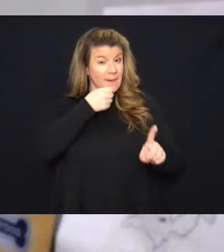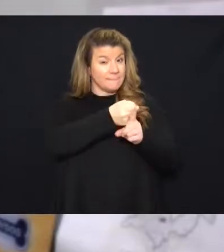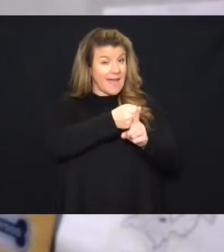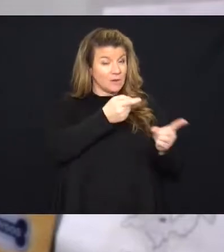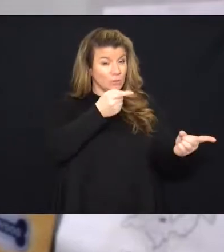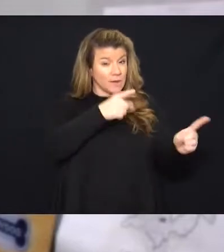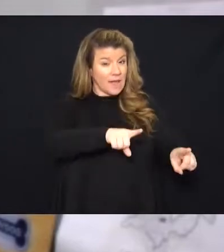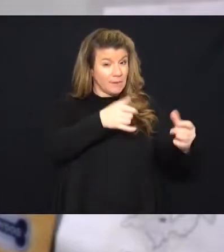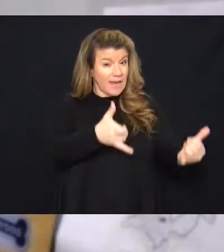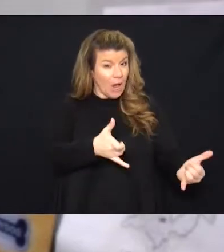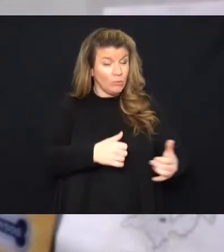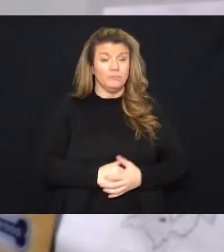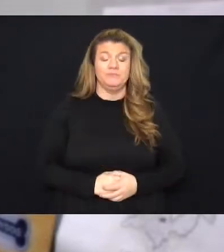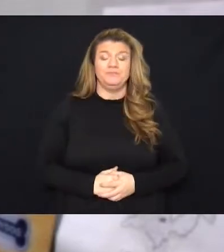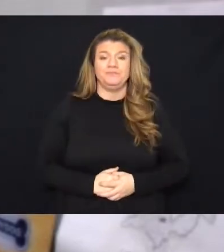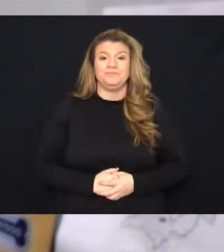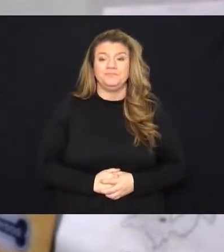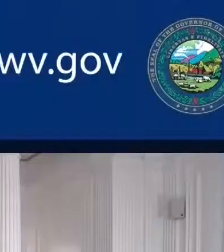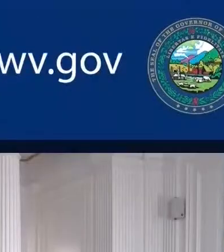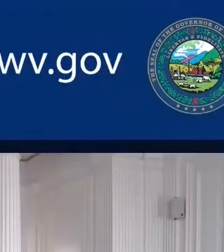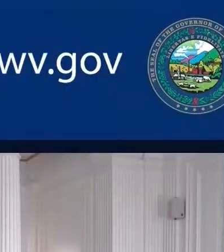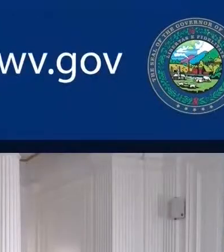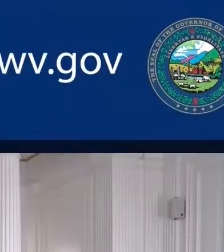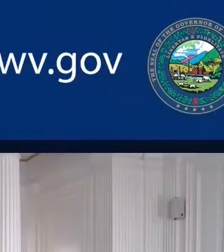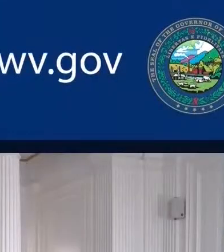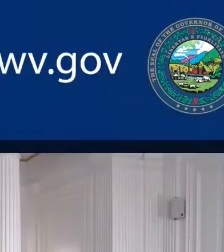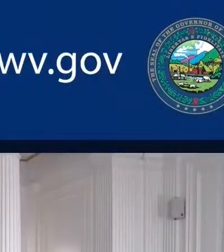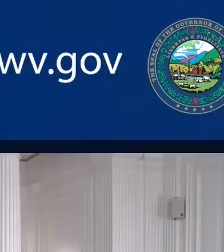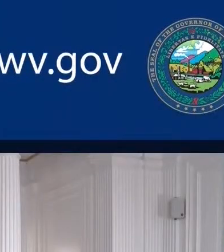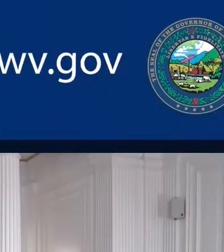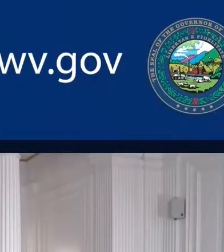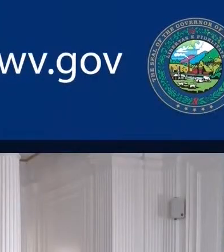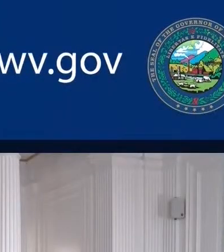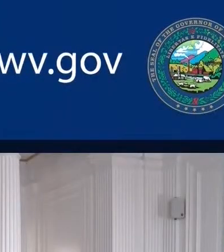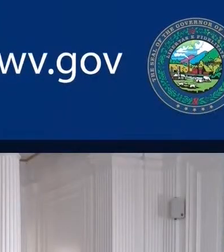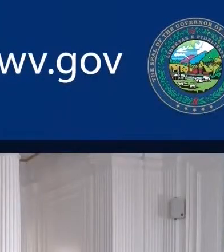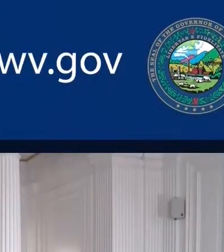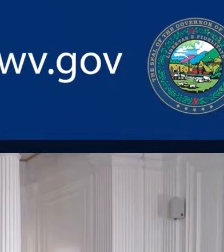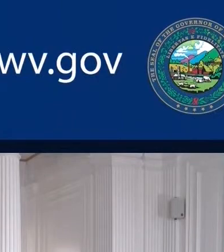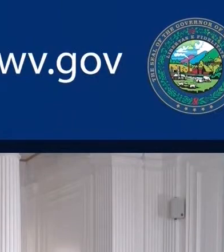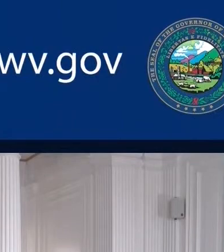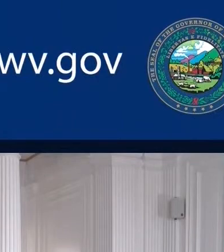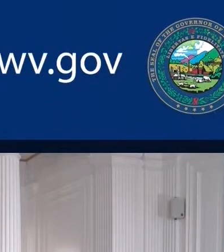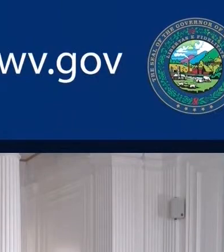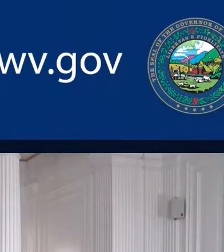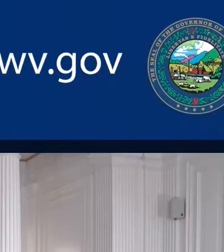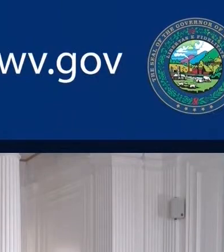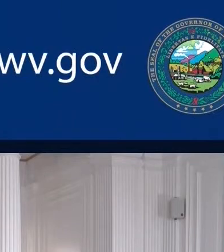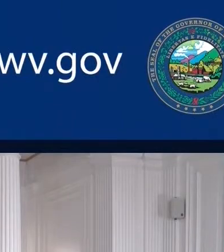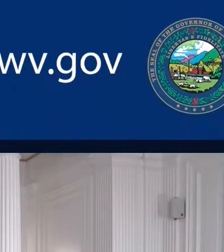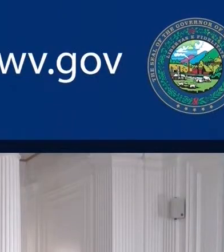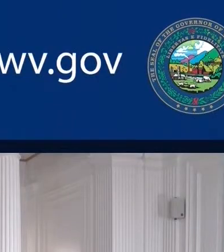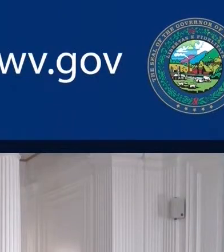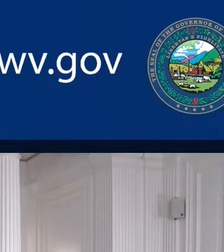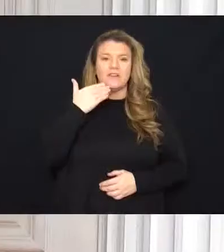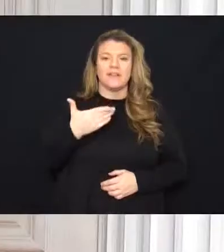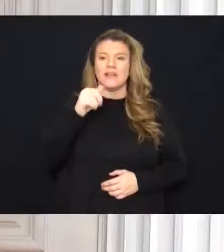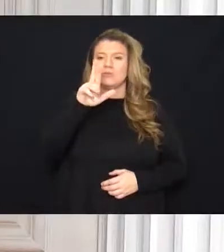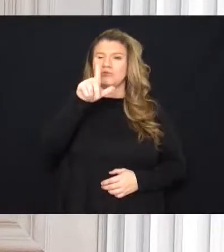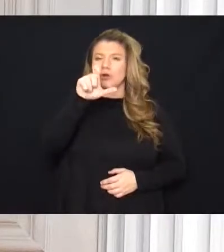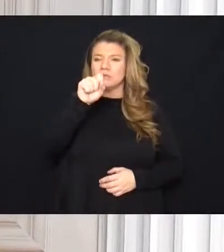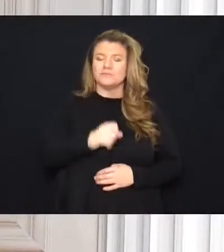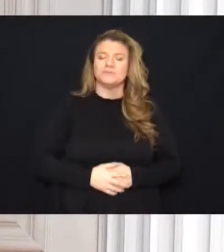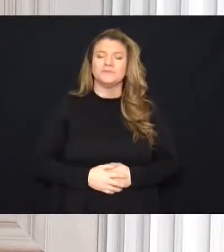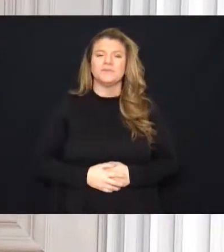experiencing now? Thank you. Dr. Marsh, please go. Thank you, Governor, and thank you, Charles. So